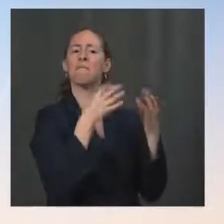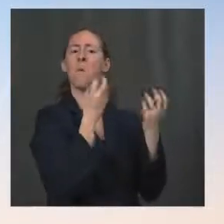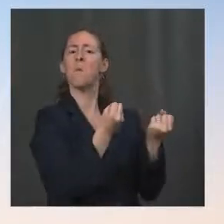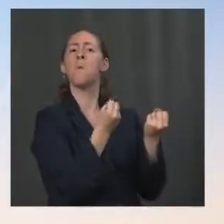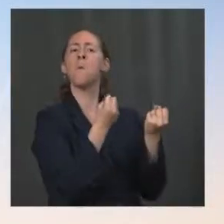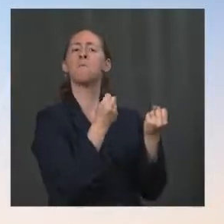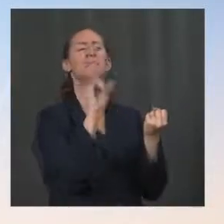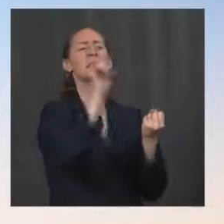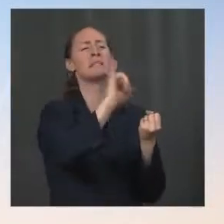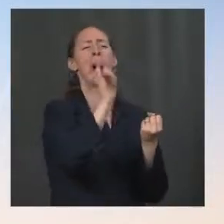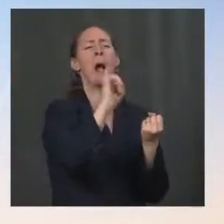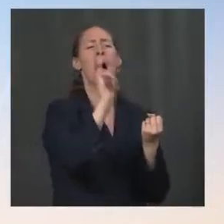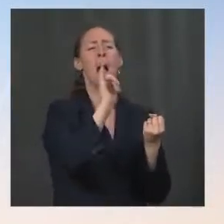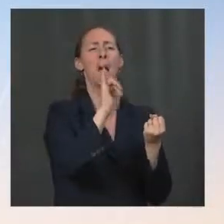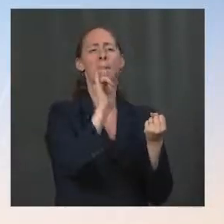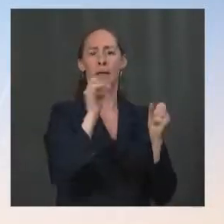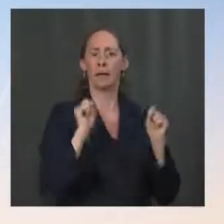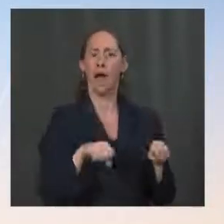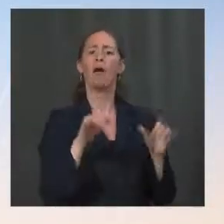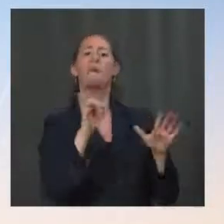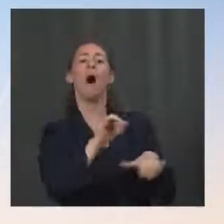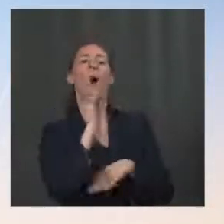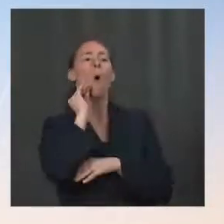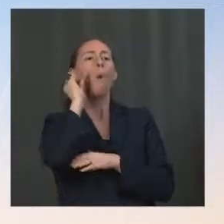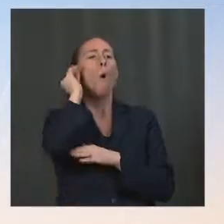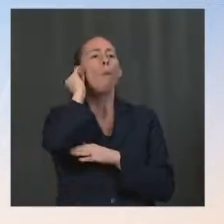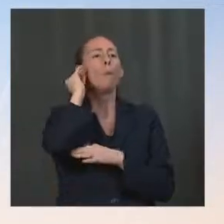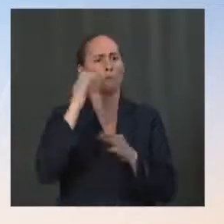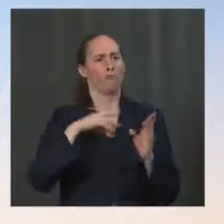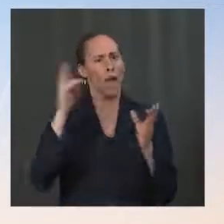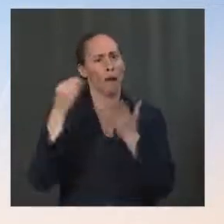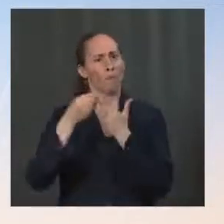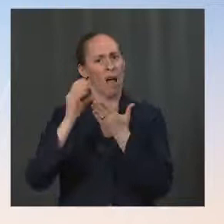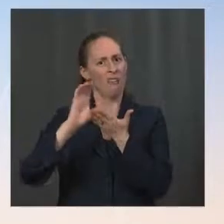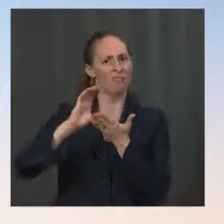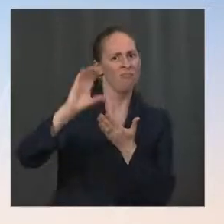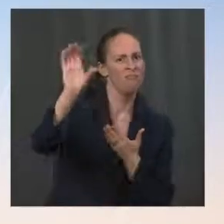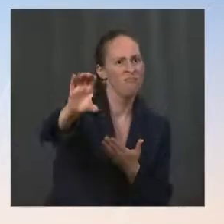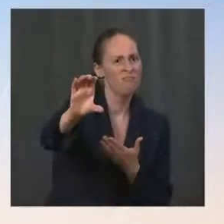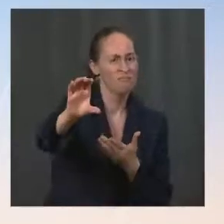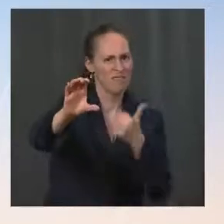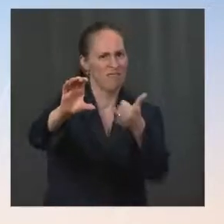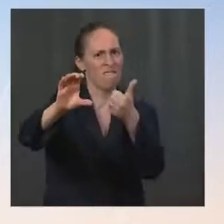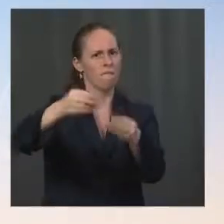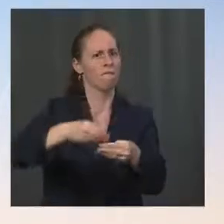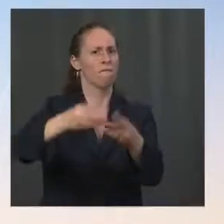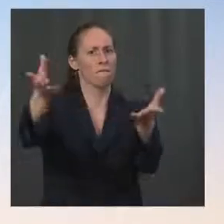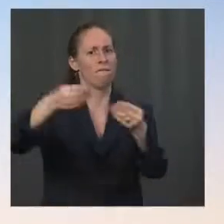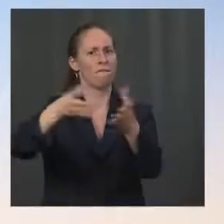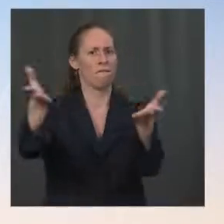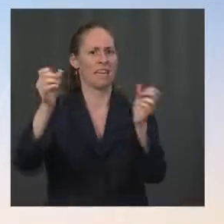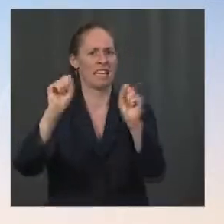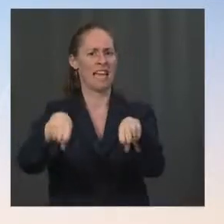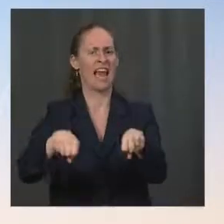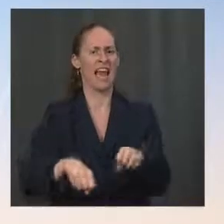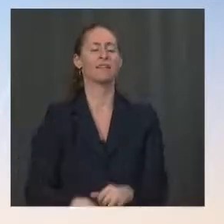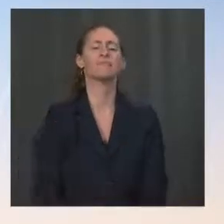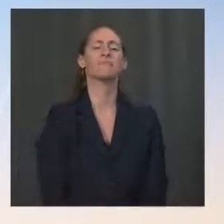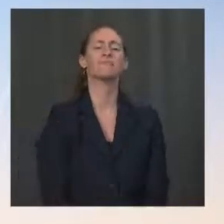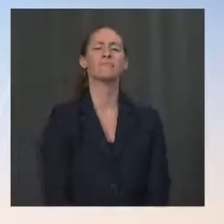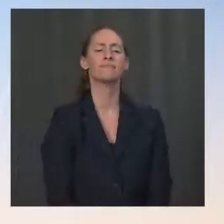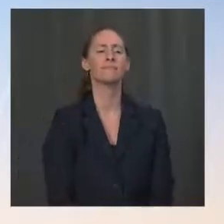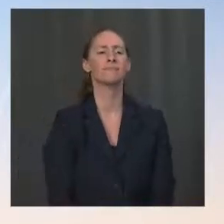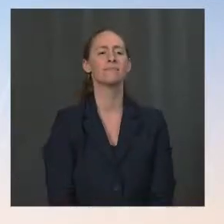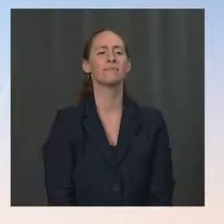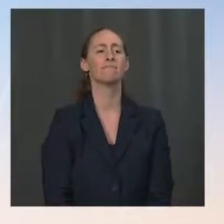homes, and these states have the funding, thanks to the American Rescue Plan, to get that done. Now, the other piece piece that's our responsibility that we continue